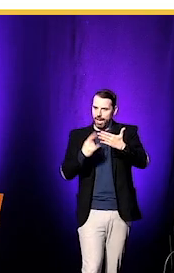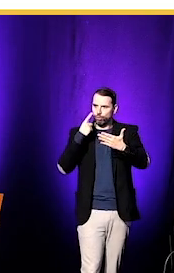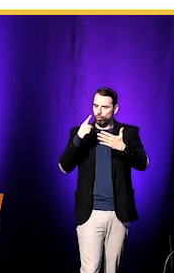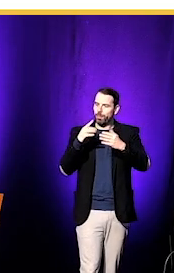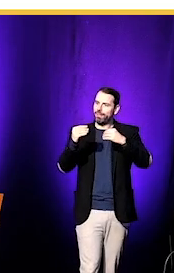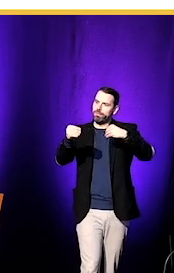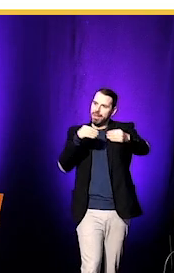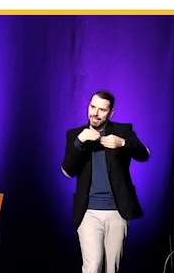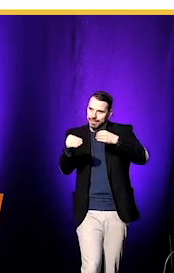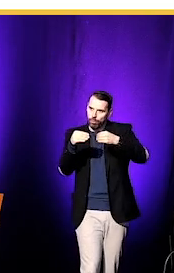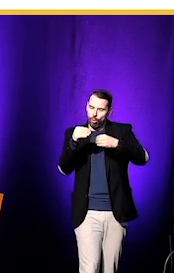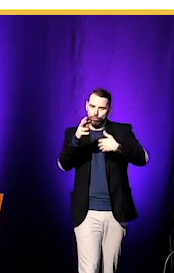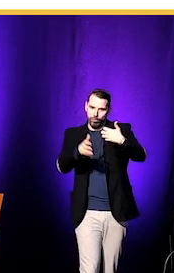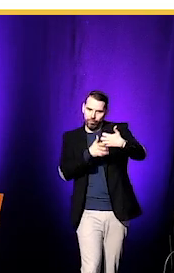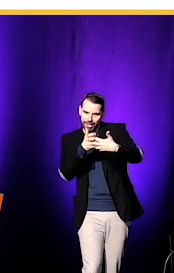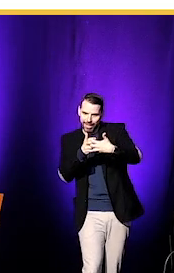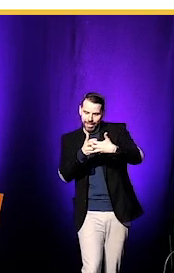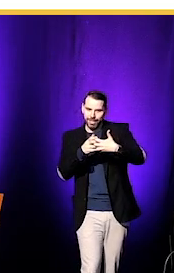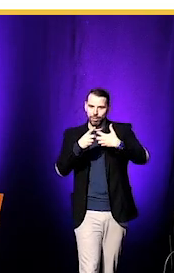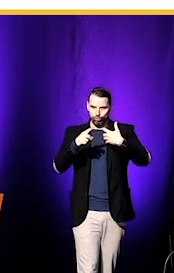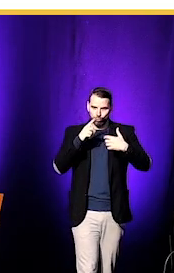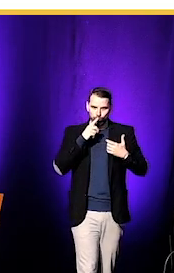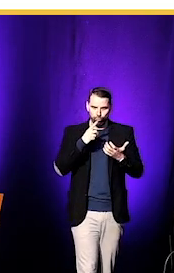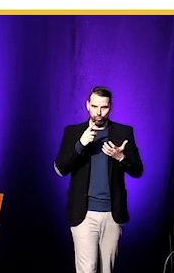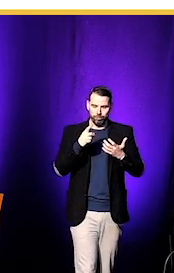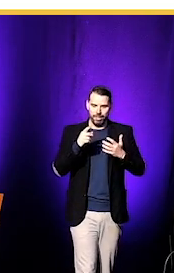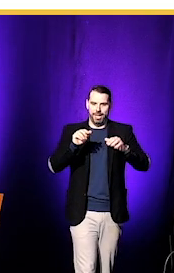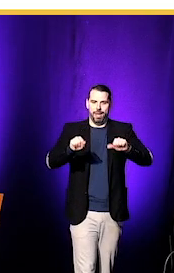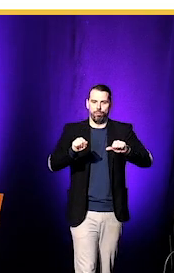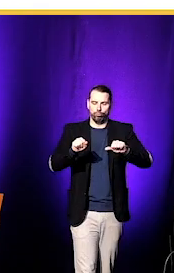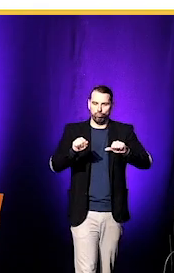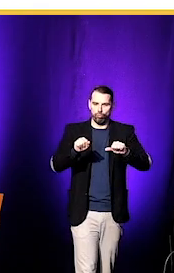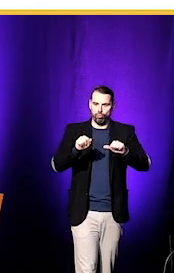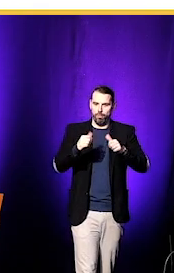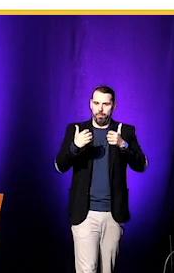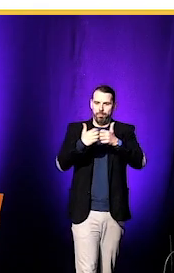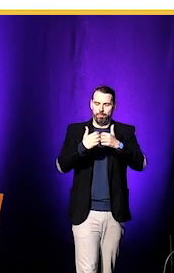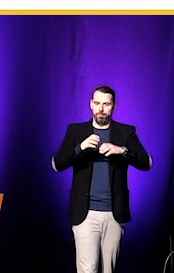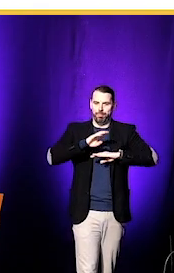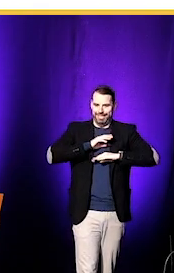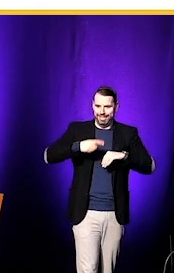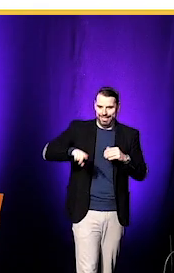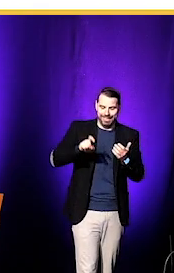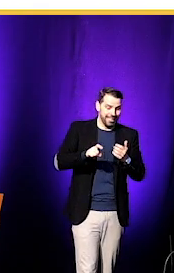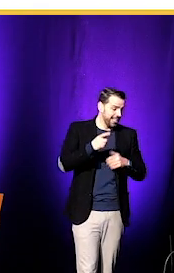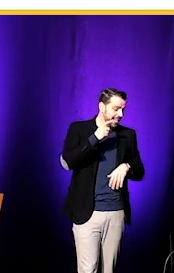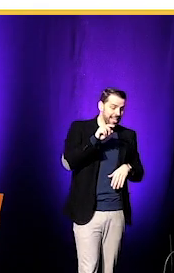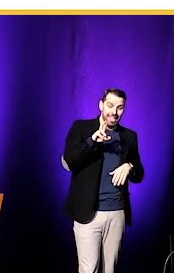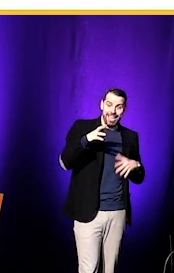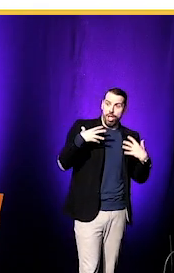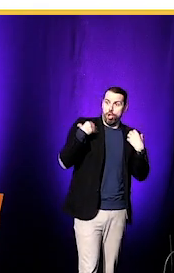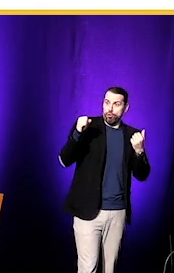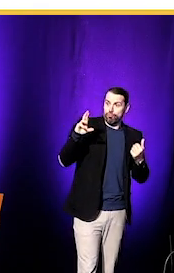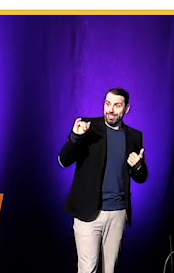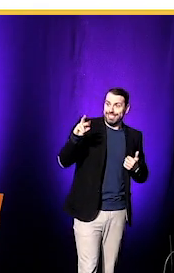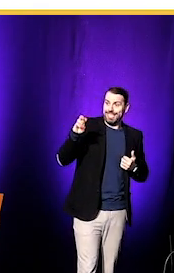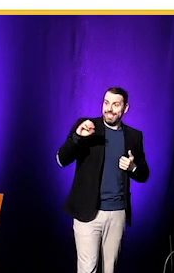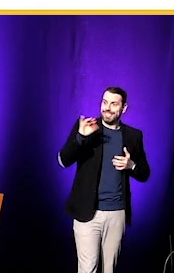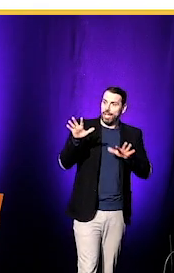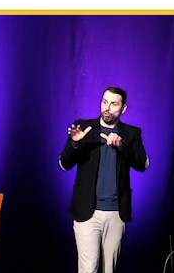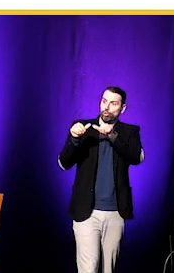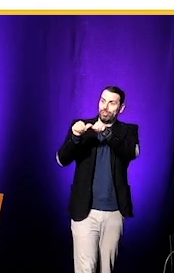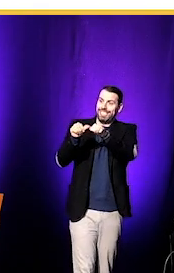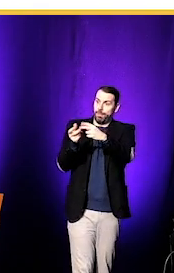ecosystem's ability to absorb disturbances. Here, resilience and sustainability should be understood as verbs